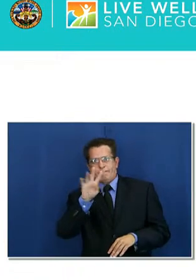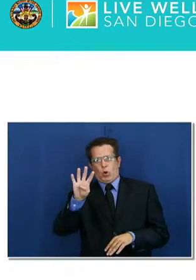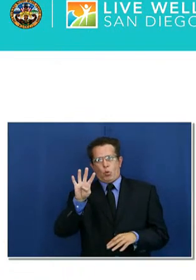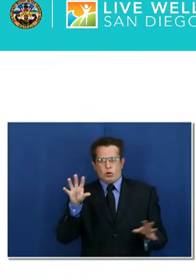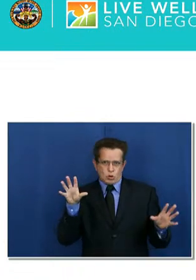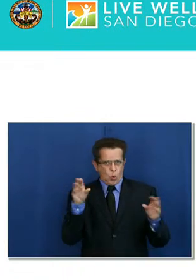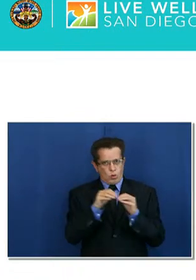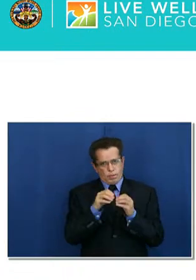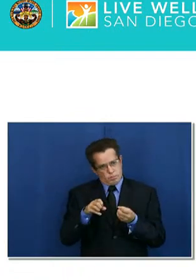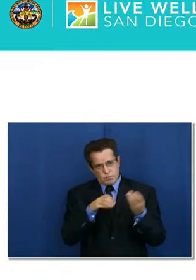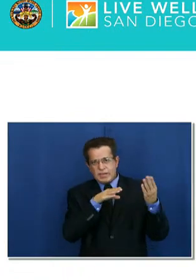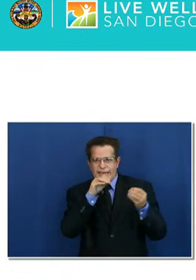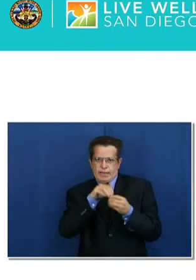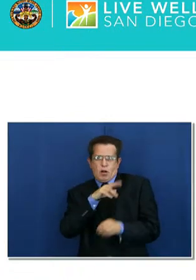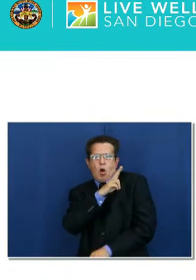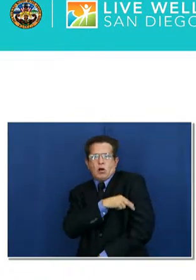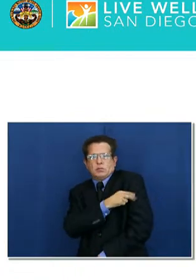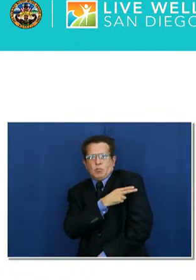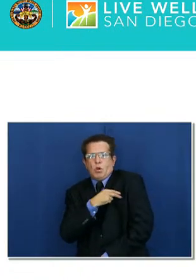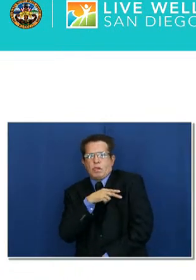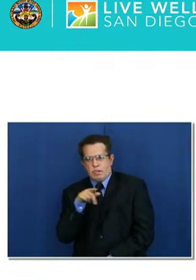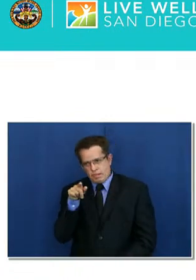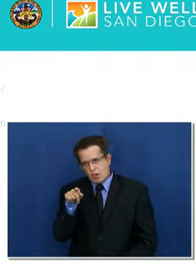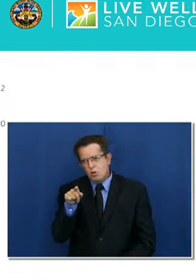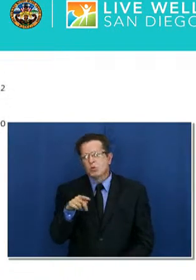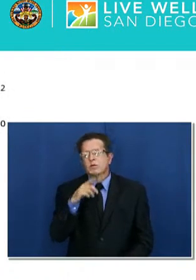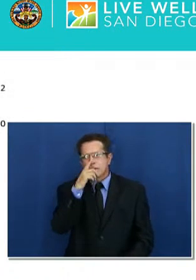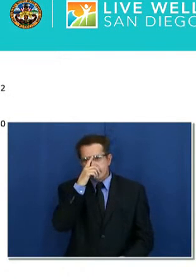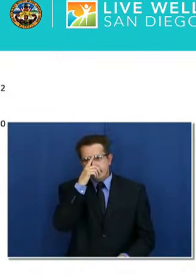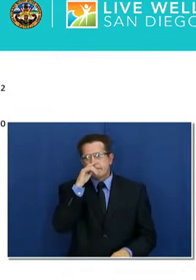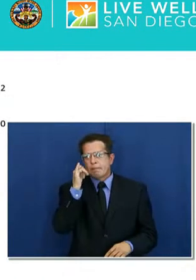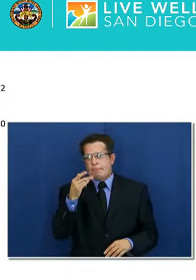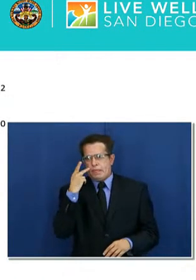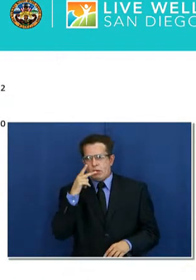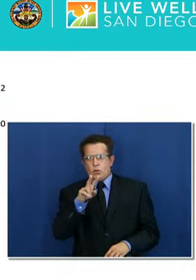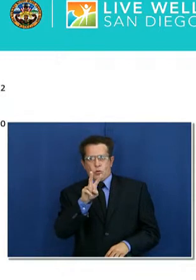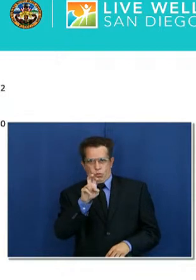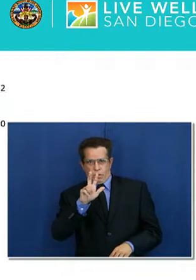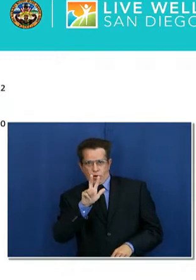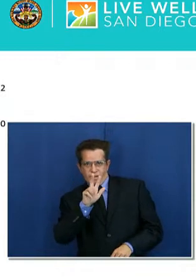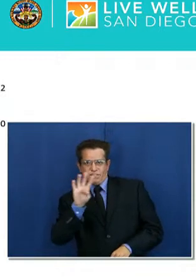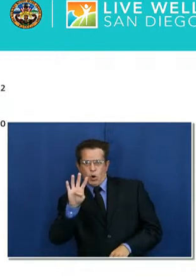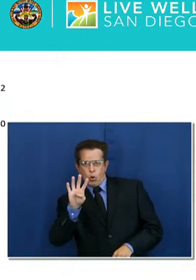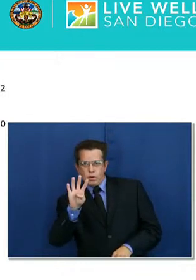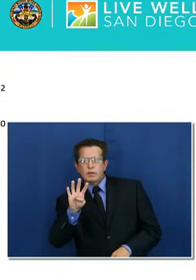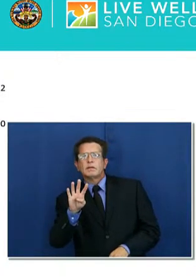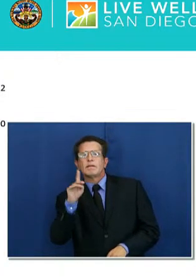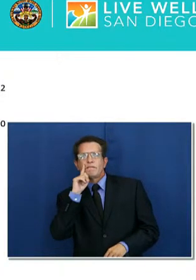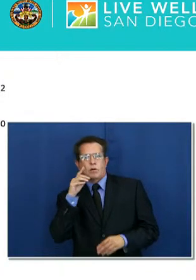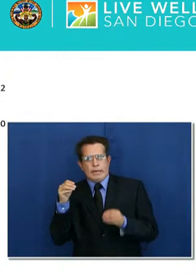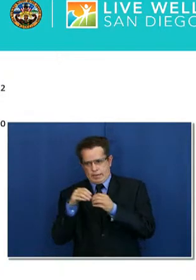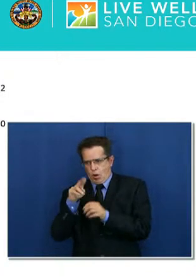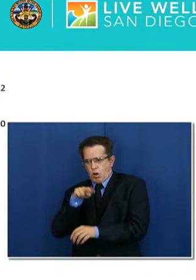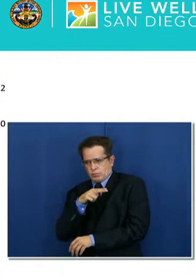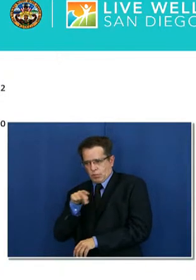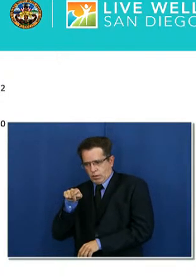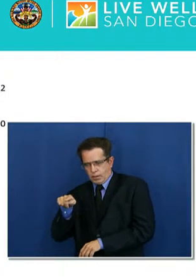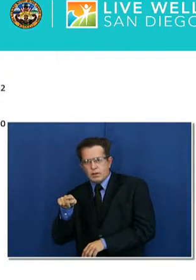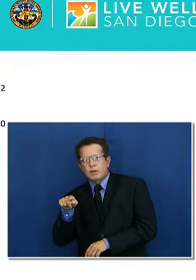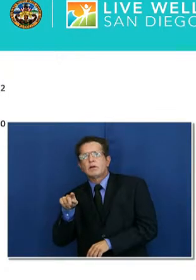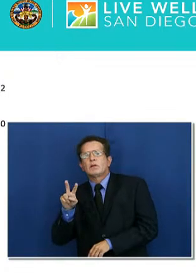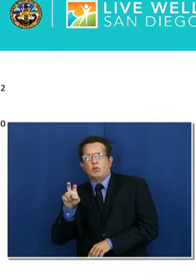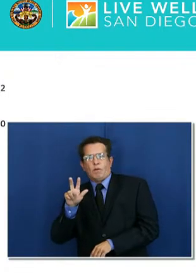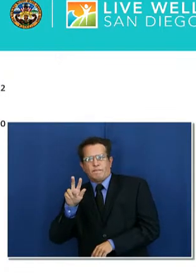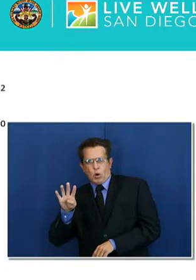total hospitalizations, and then on the next chart, you can see that 234 in the context of all hospitalizations,